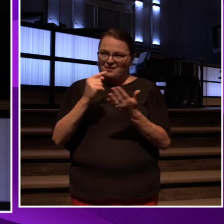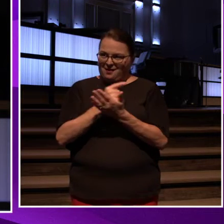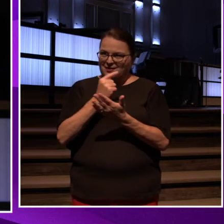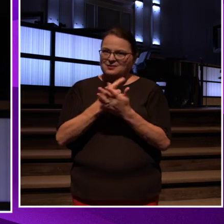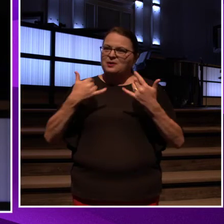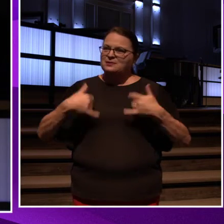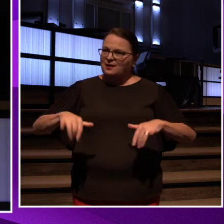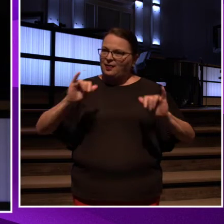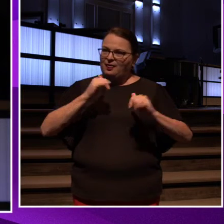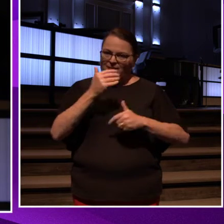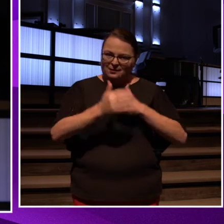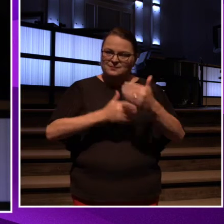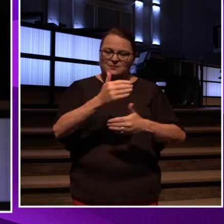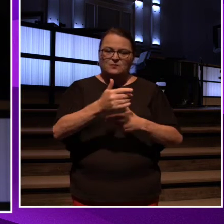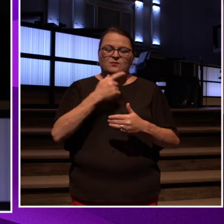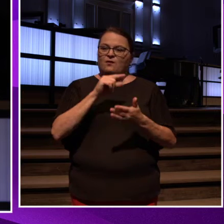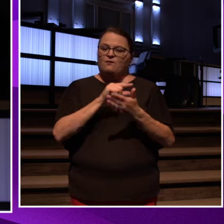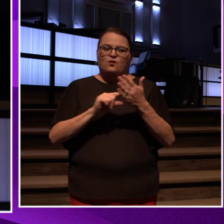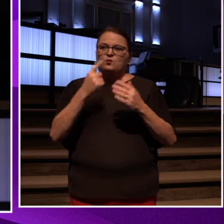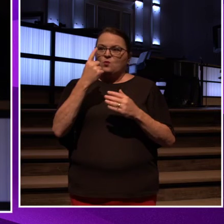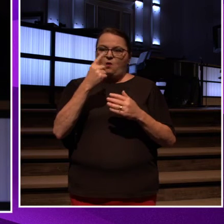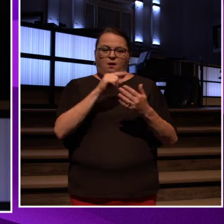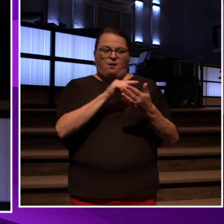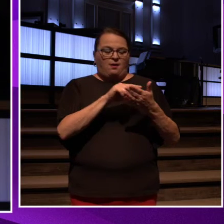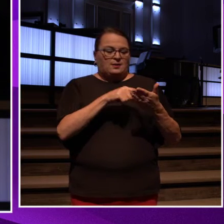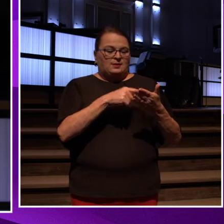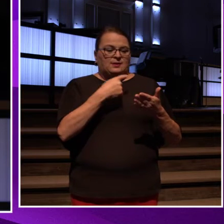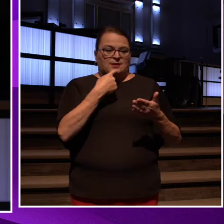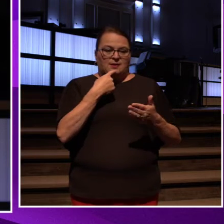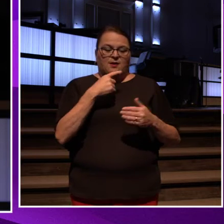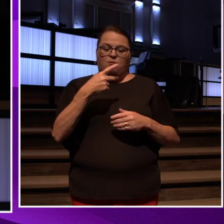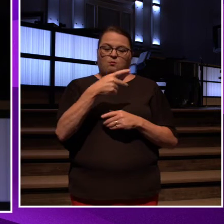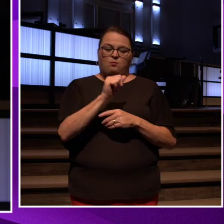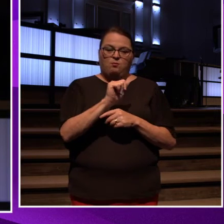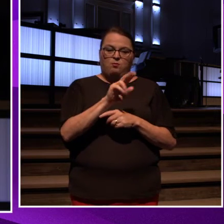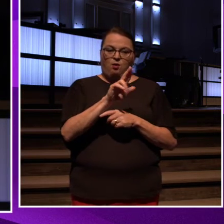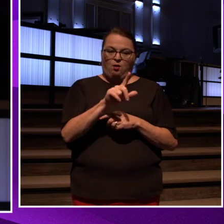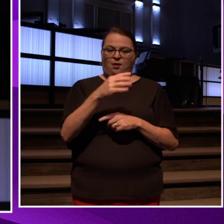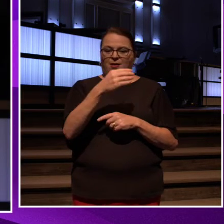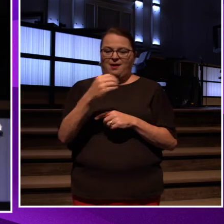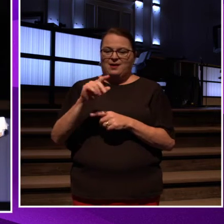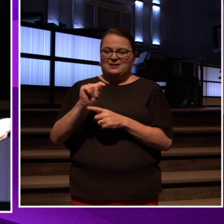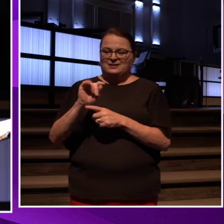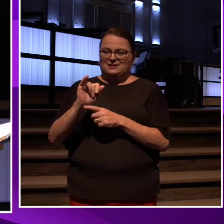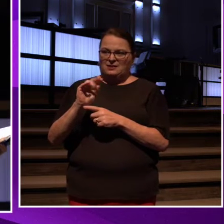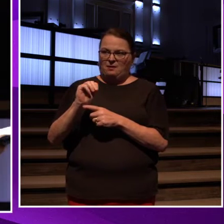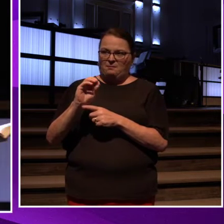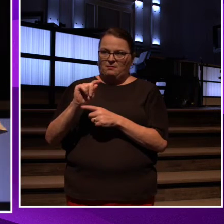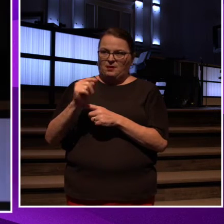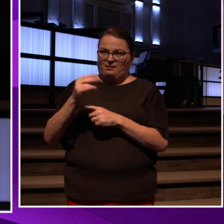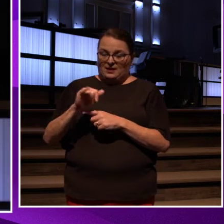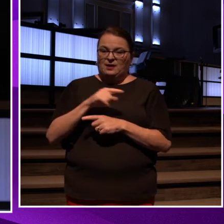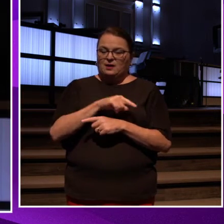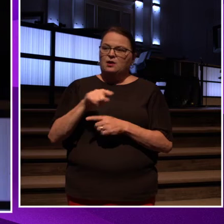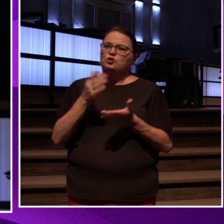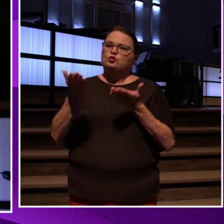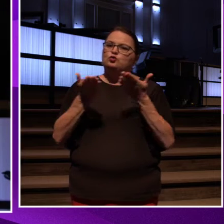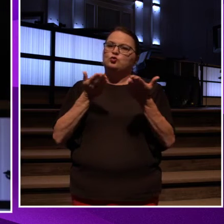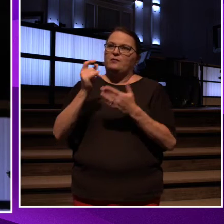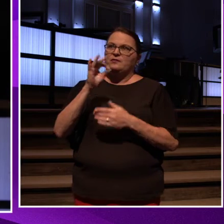He says in verse 1 that I read to you, Paul and Timothy, they're servants of Christ Jesus, to the